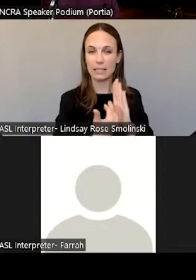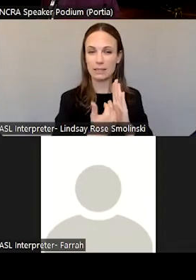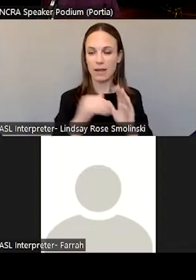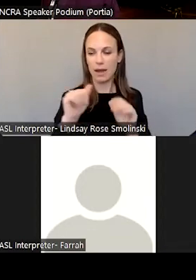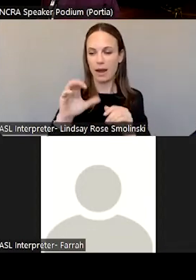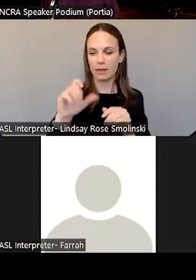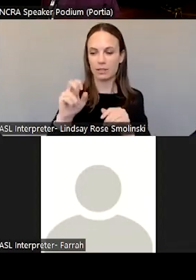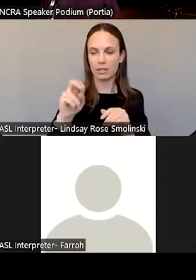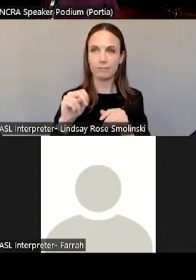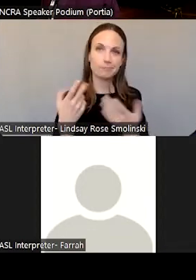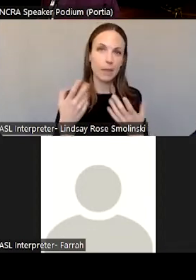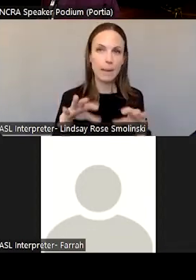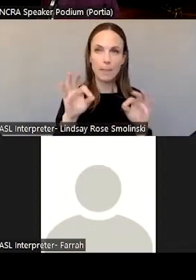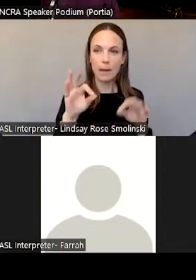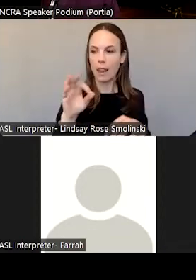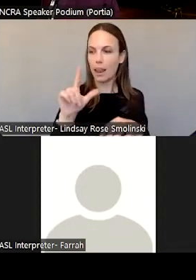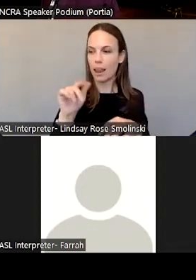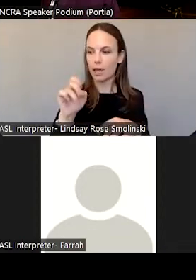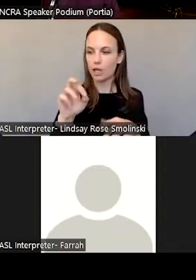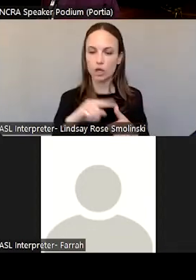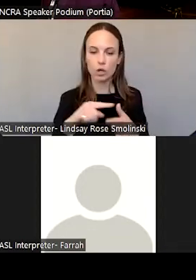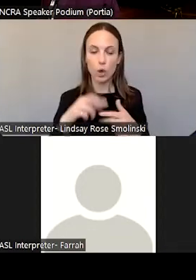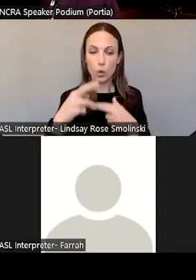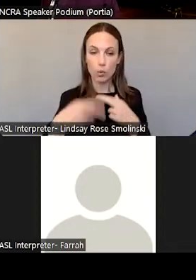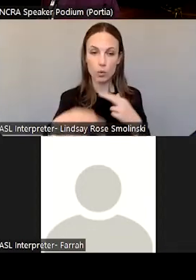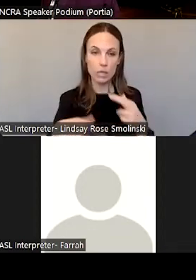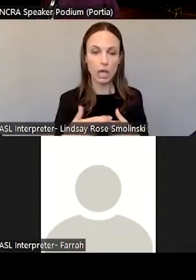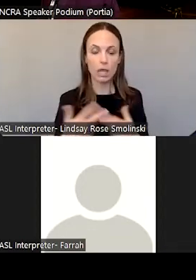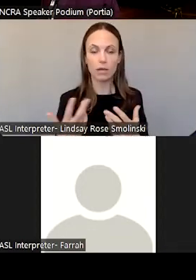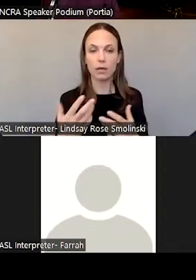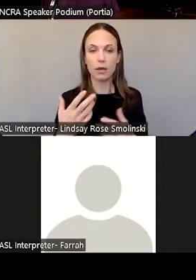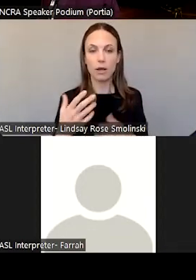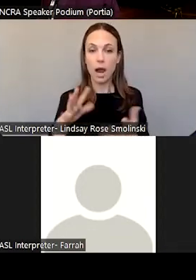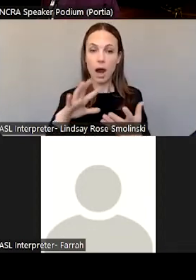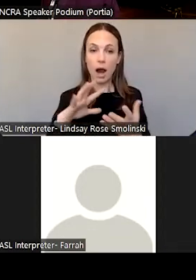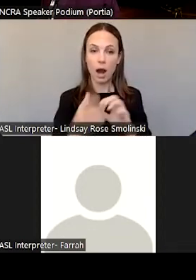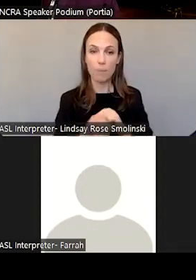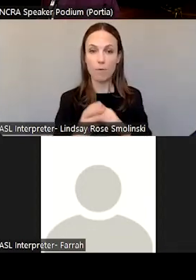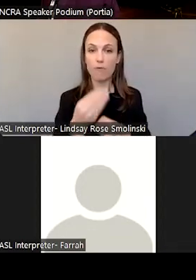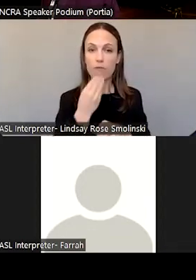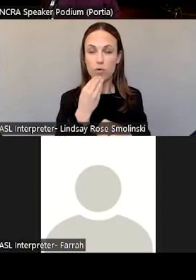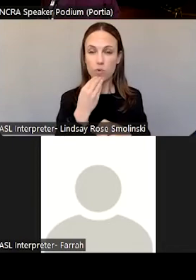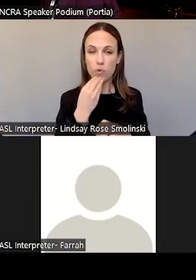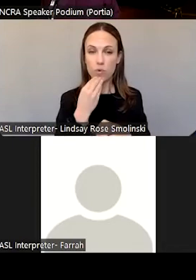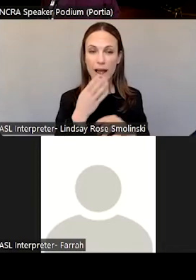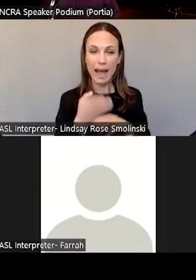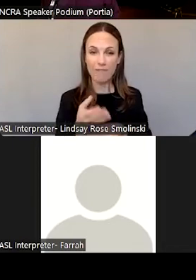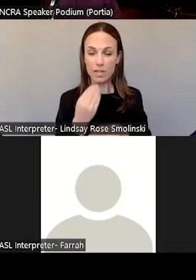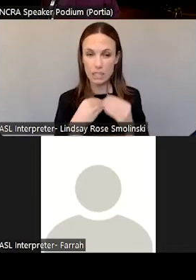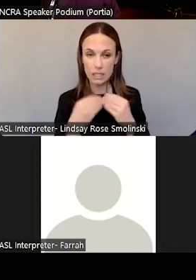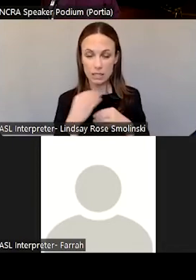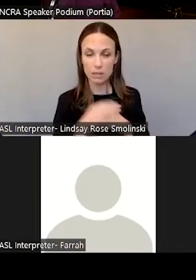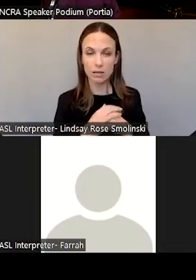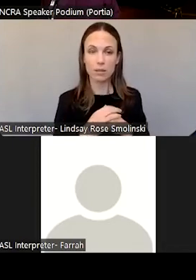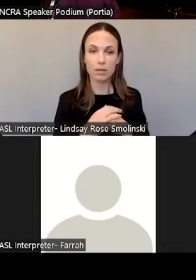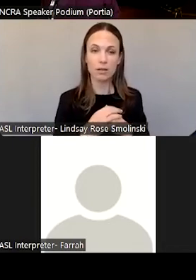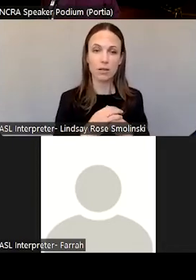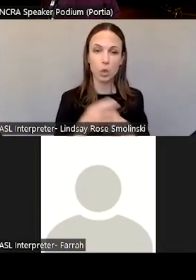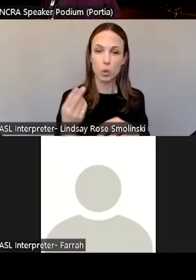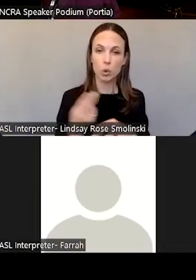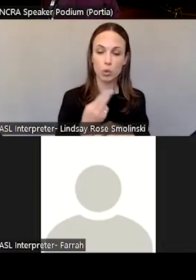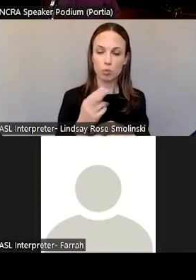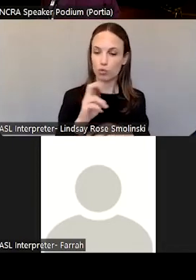from picking up litter, recycling, compost your food scraps after a meal, reusing